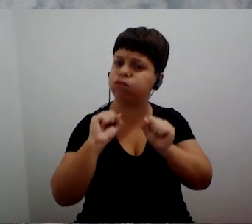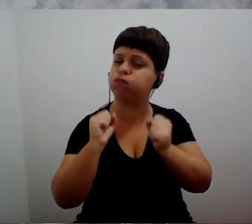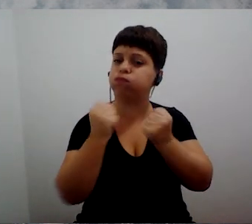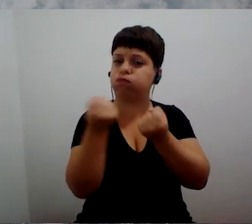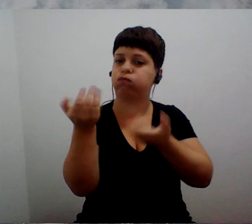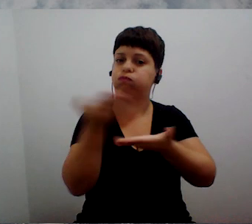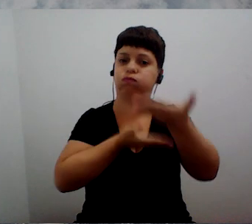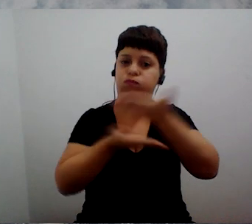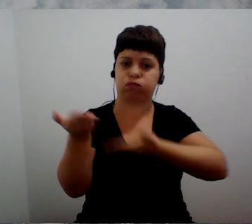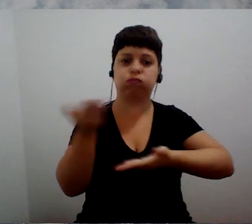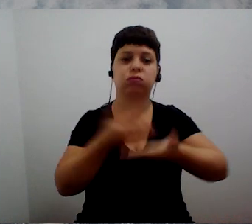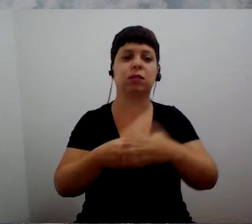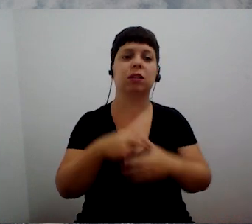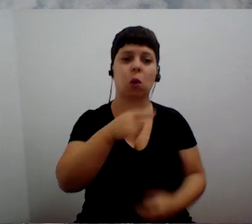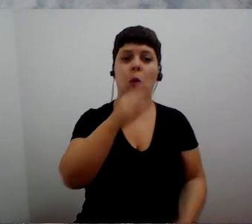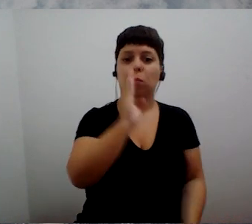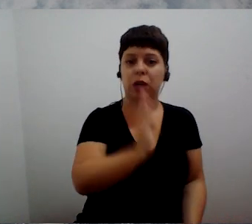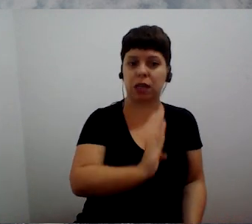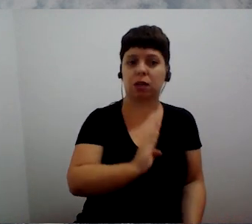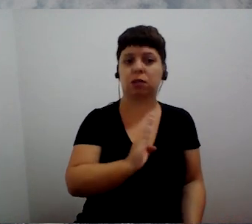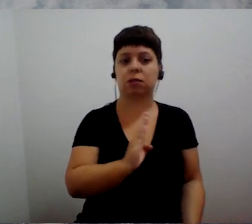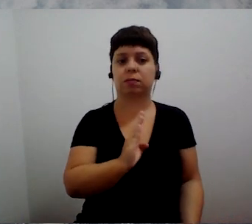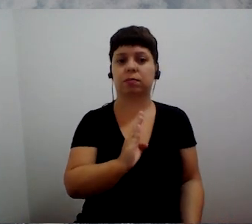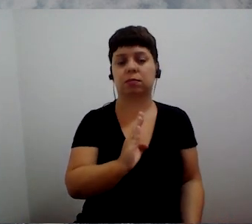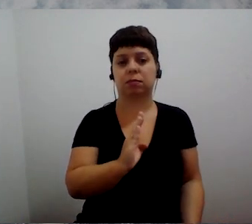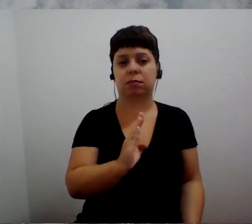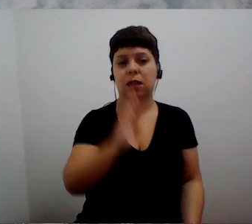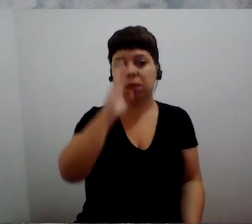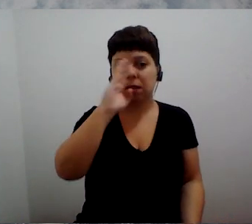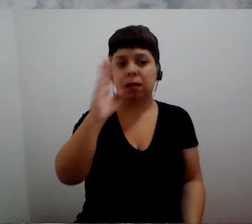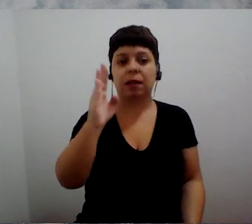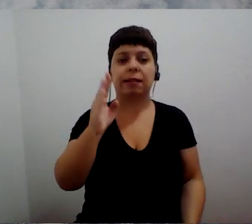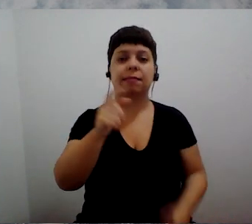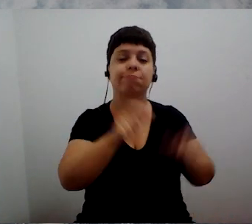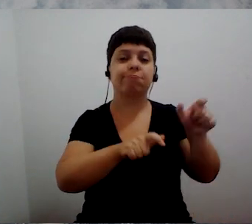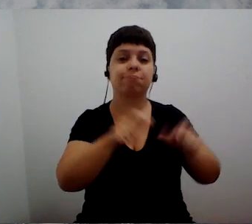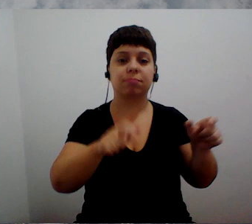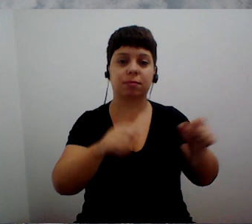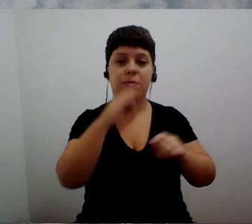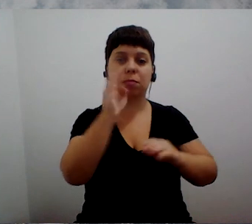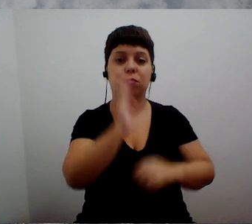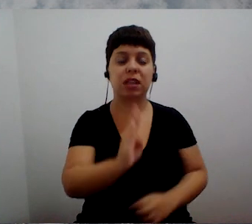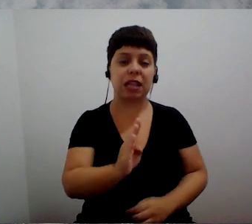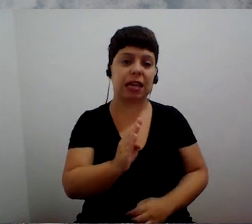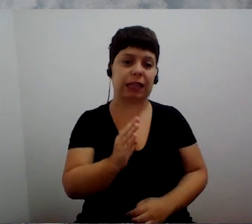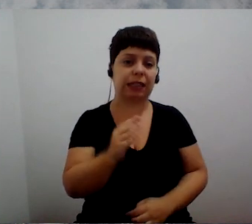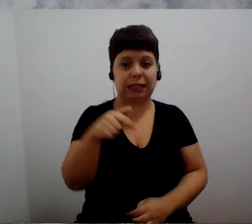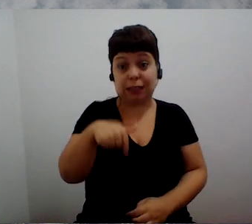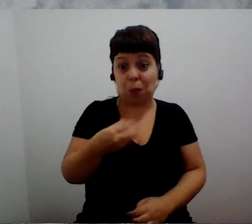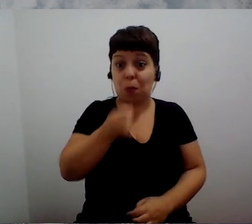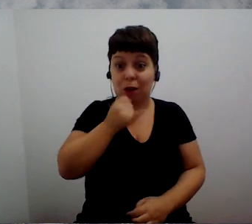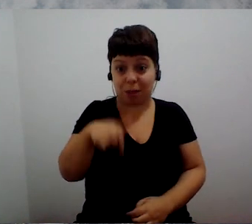bilateral relation and cooperation with Brazil, including through engaging with different Brazilian stakeholders like we are today. So thank